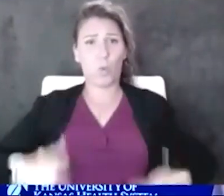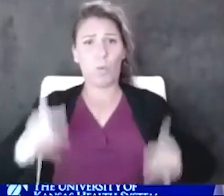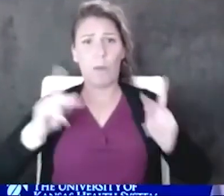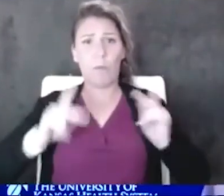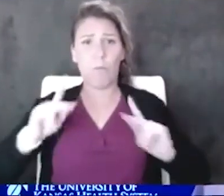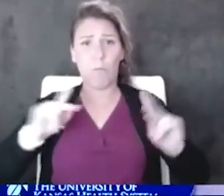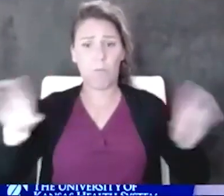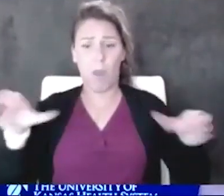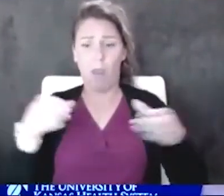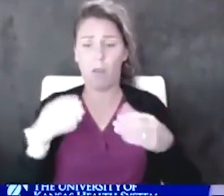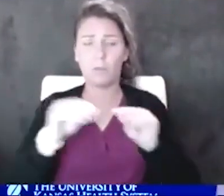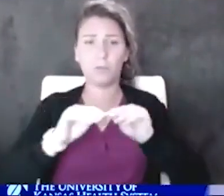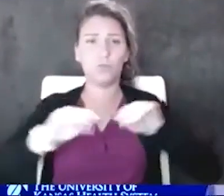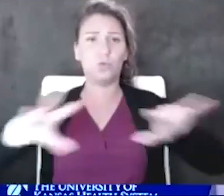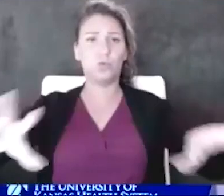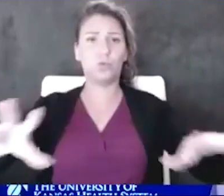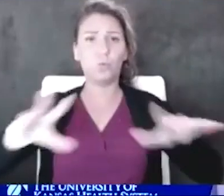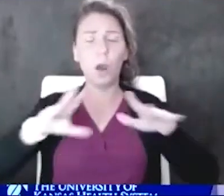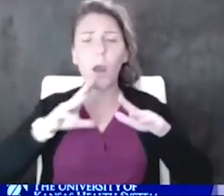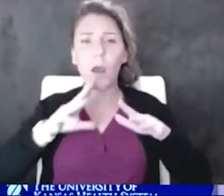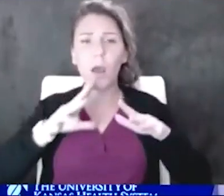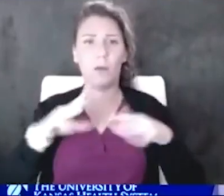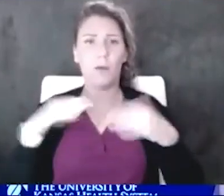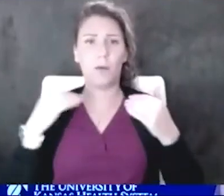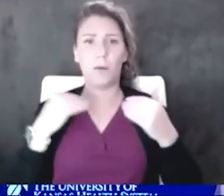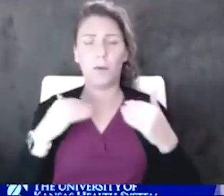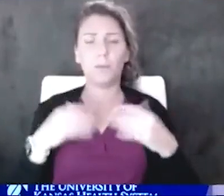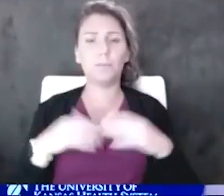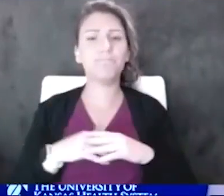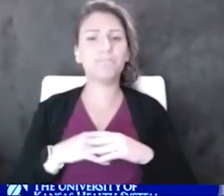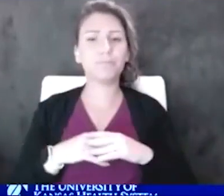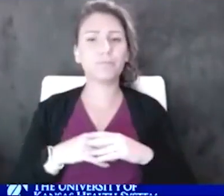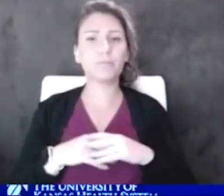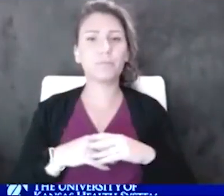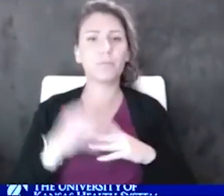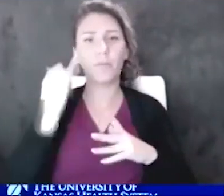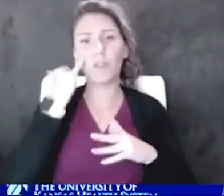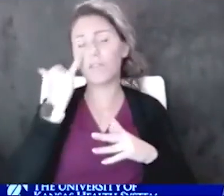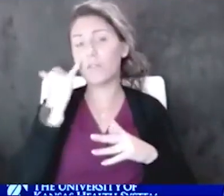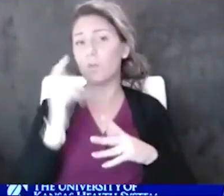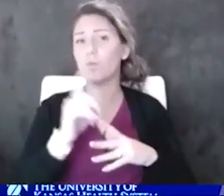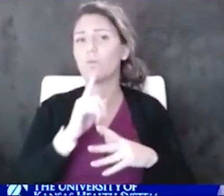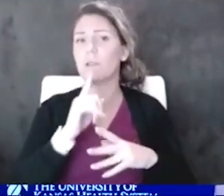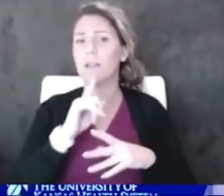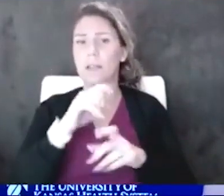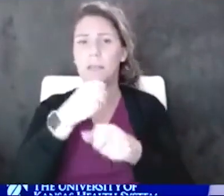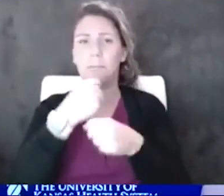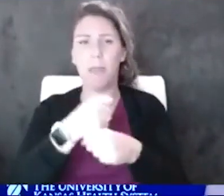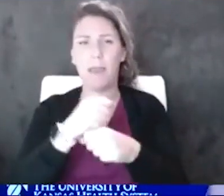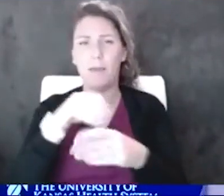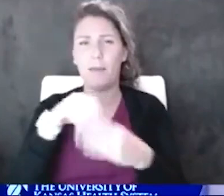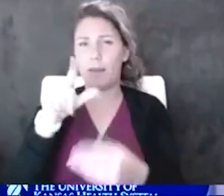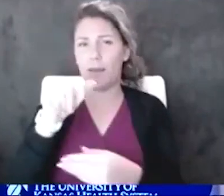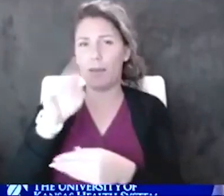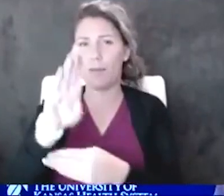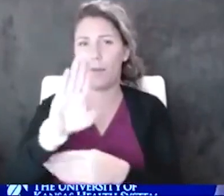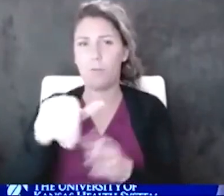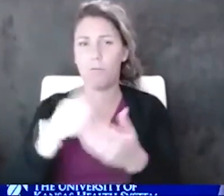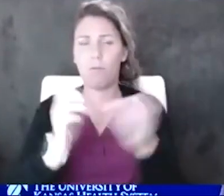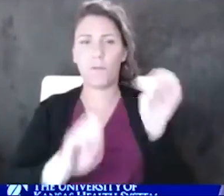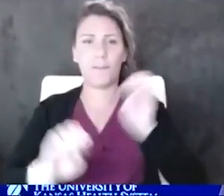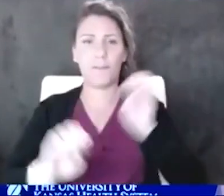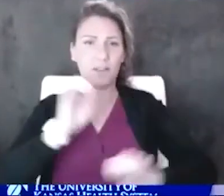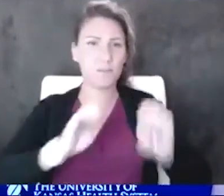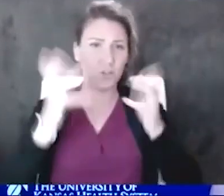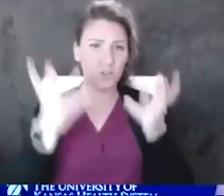so I think, if this were really constructed in a lab, all of those experiments would have been done, and we wouldn't be seeing the evolution that we're